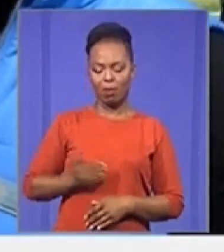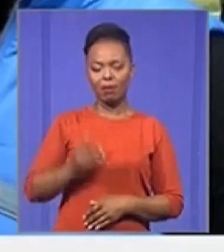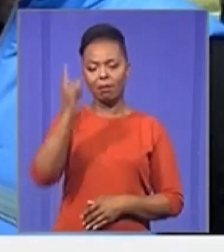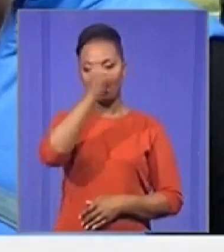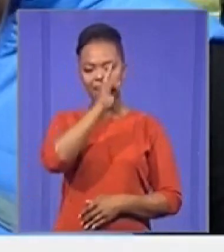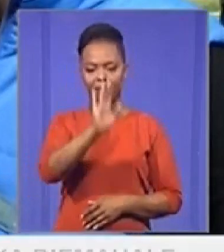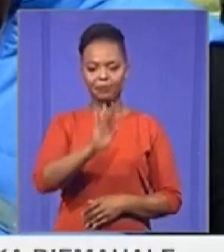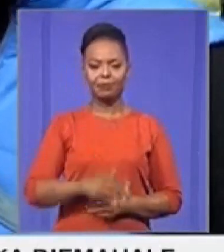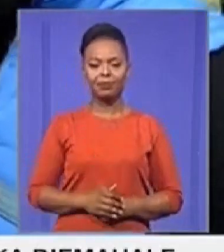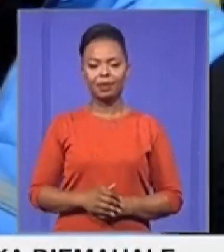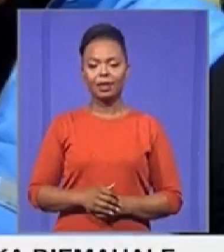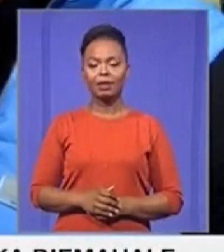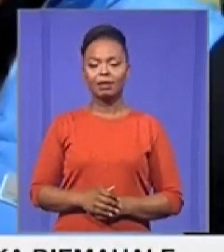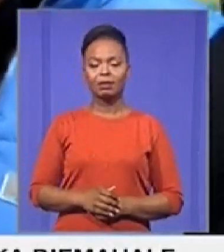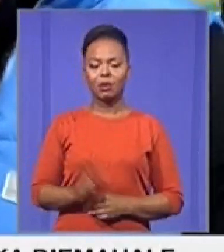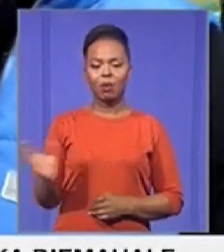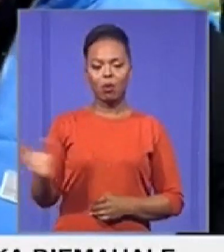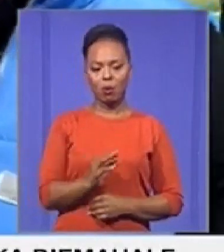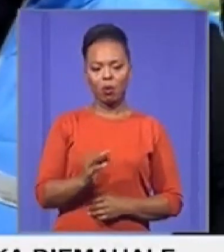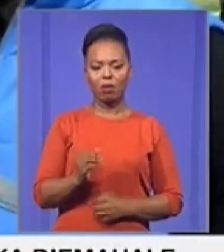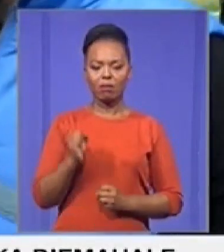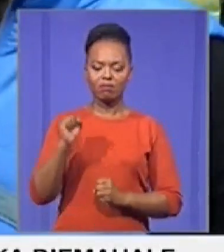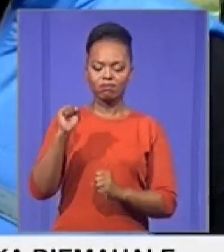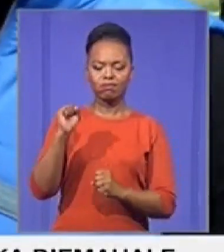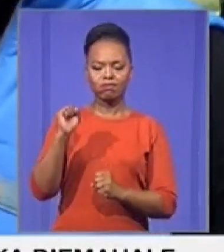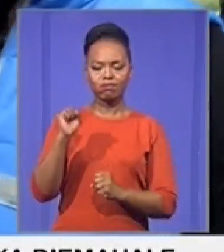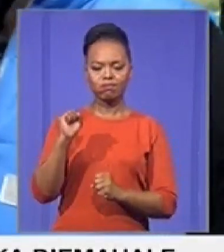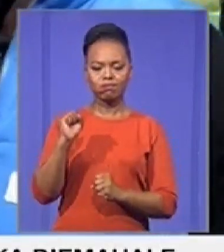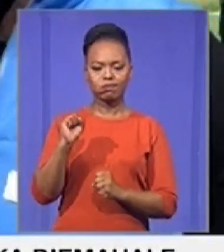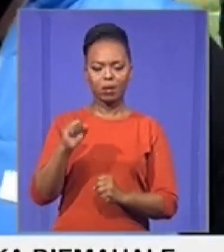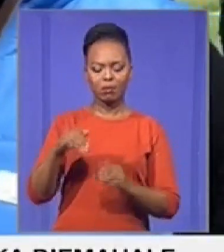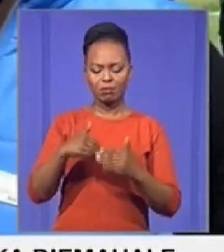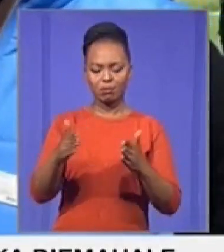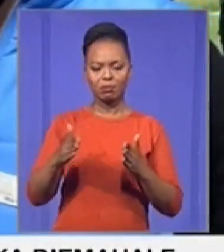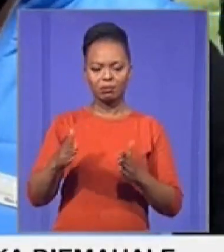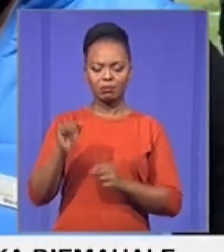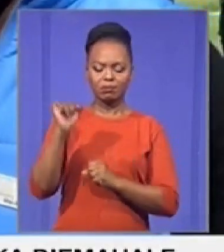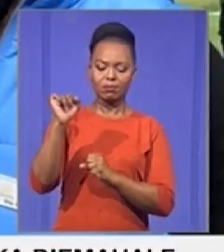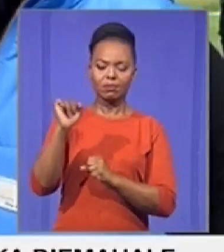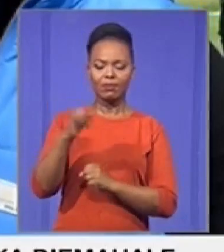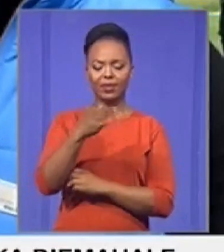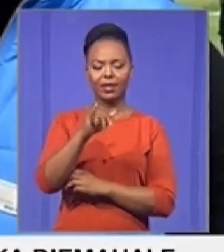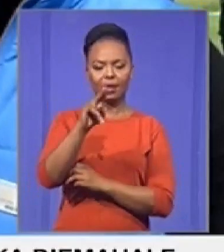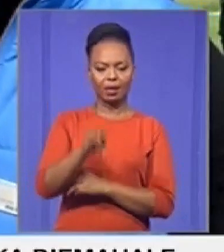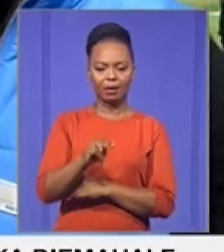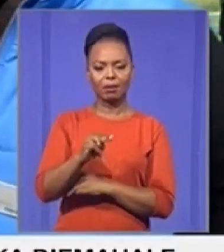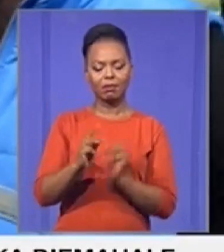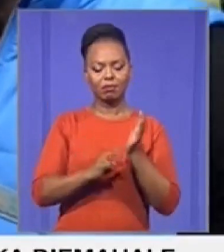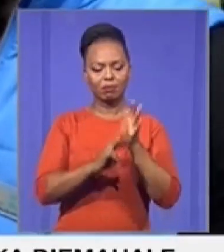she's carrying a partition. They are all carrying partition there. In the middle is Helen Joseph representing whites.